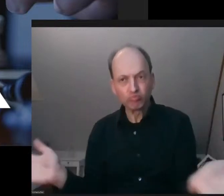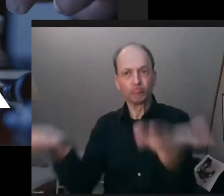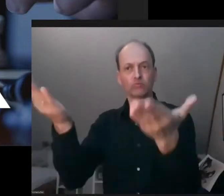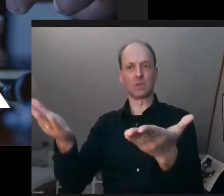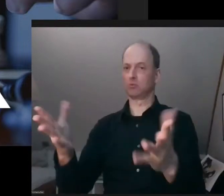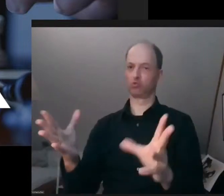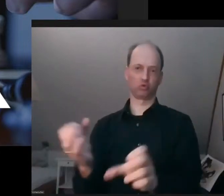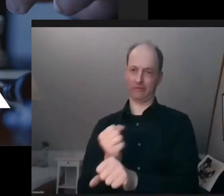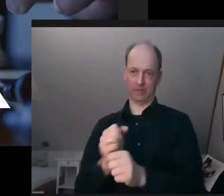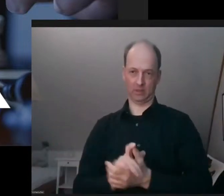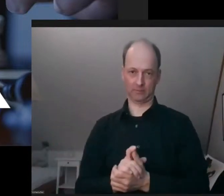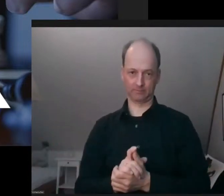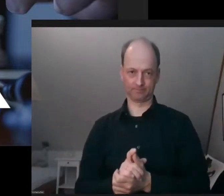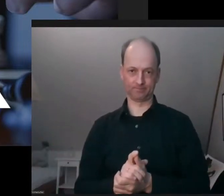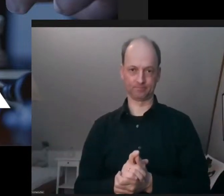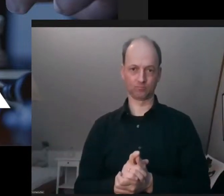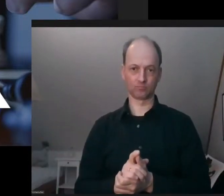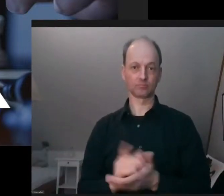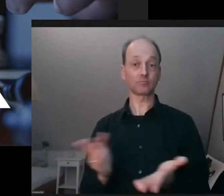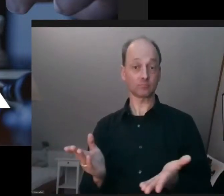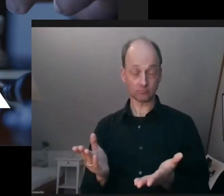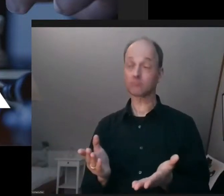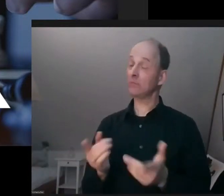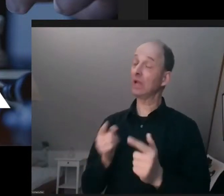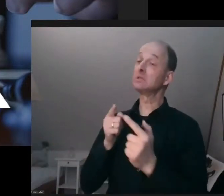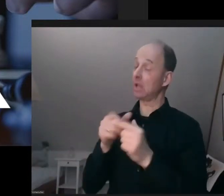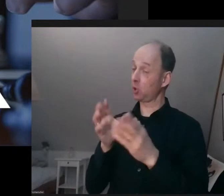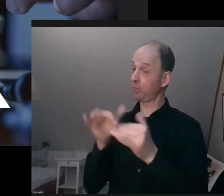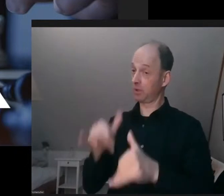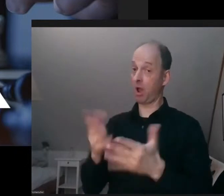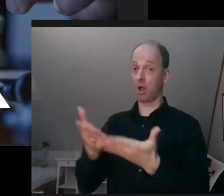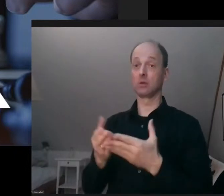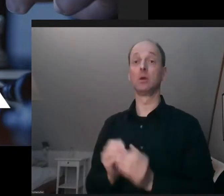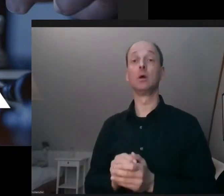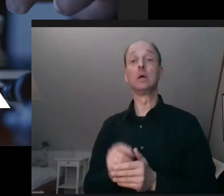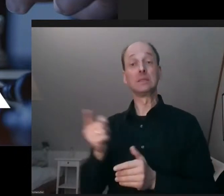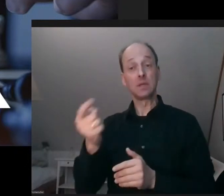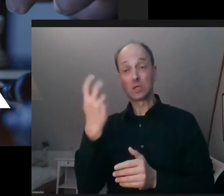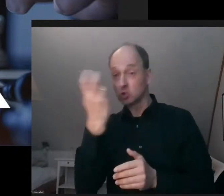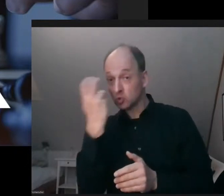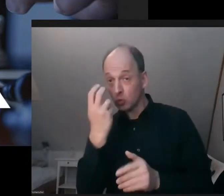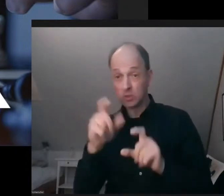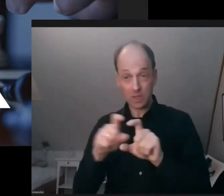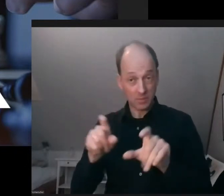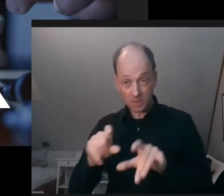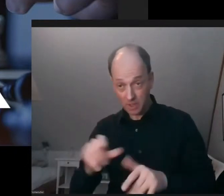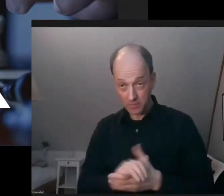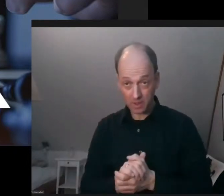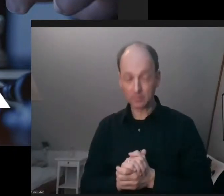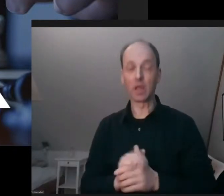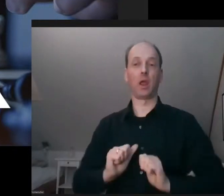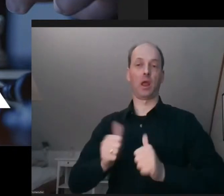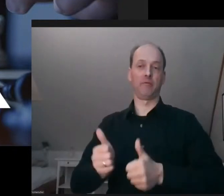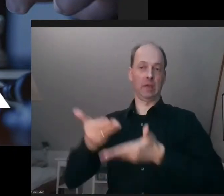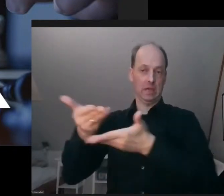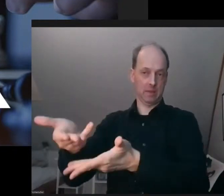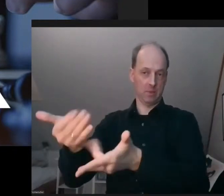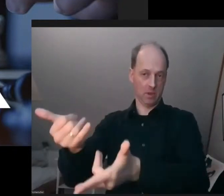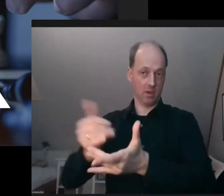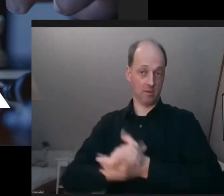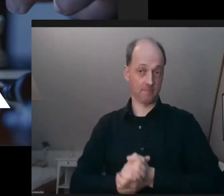really activate people. You have the help guideline, yes, you have the aid, you have the support for which they are